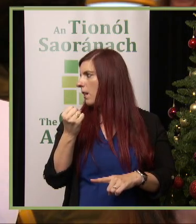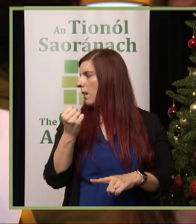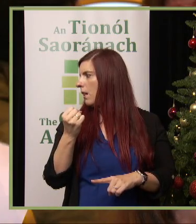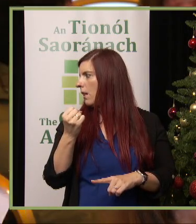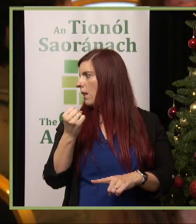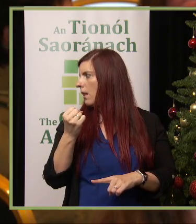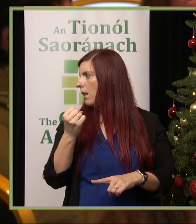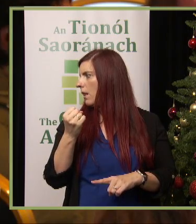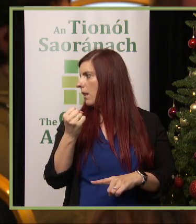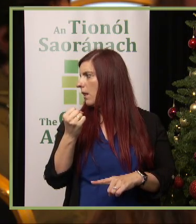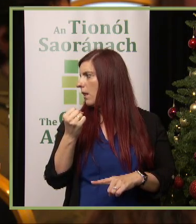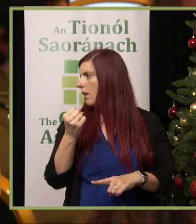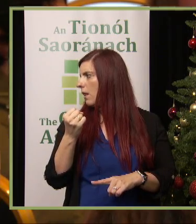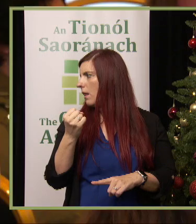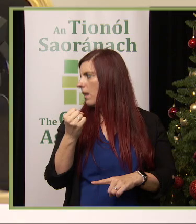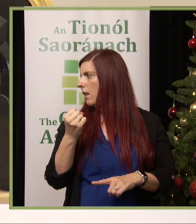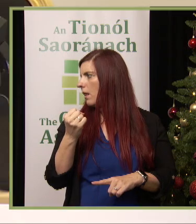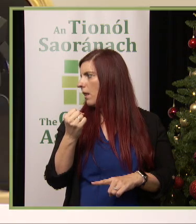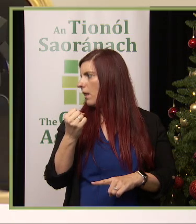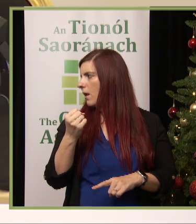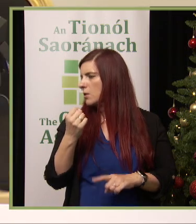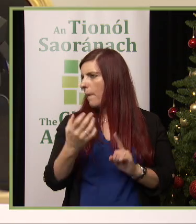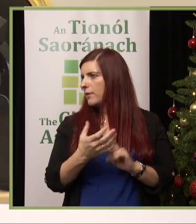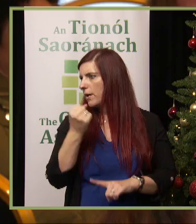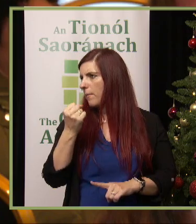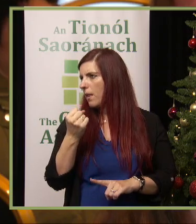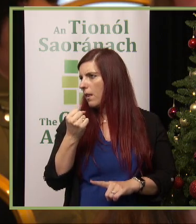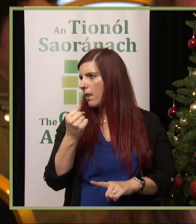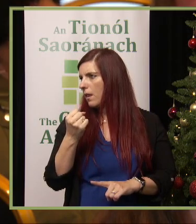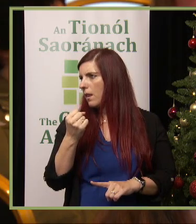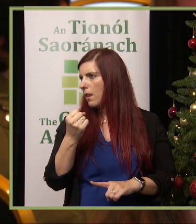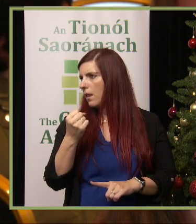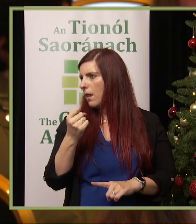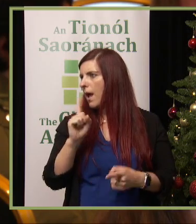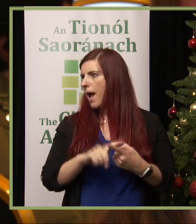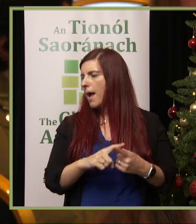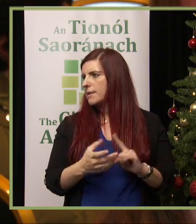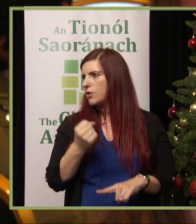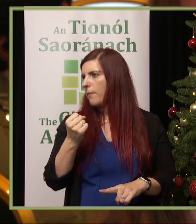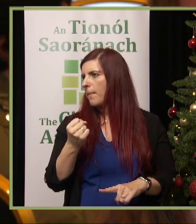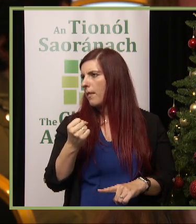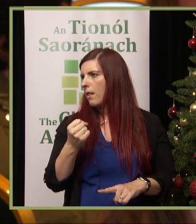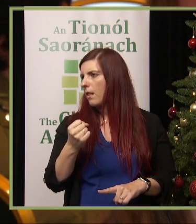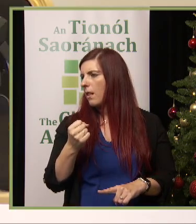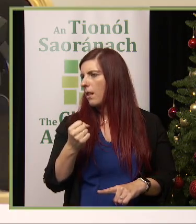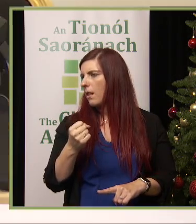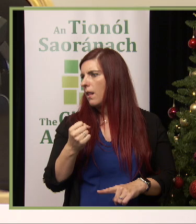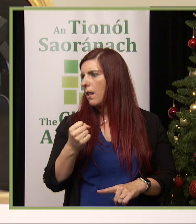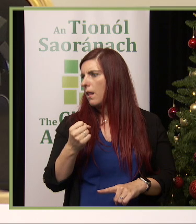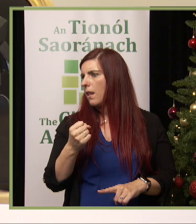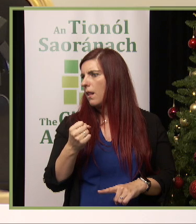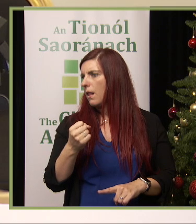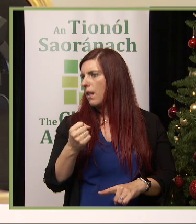Okay, so to have clear targets with achievable, ambitious and achievable. Ambitious and achievable